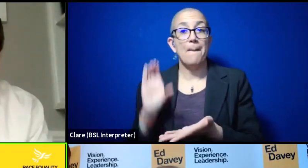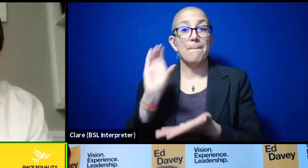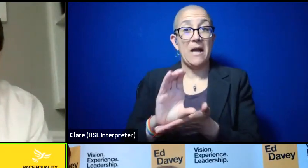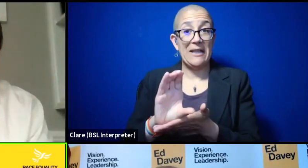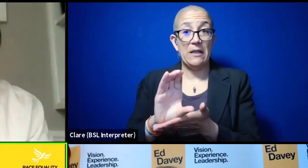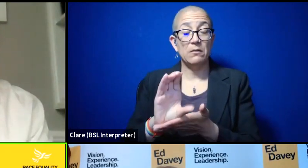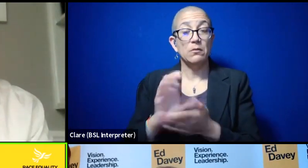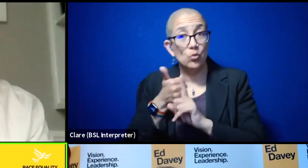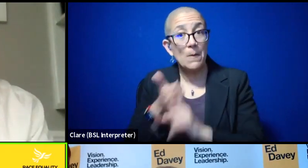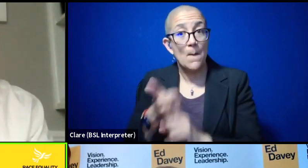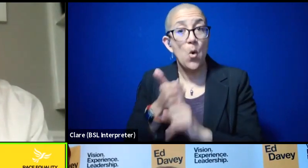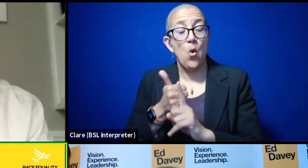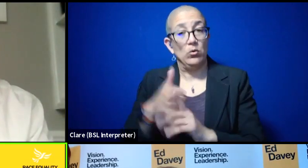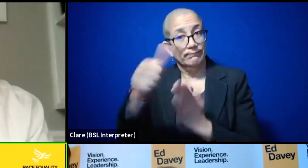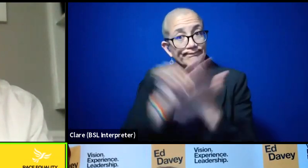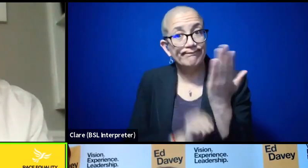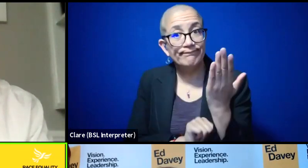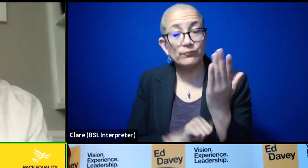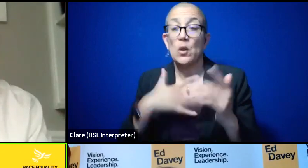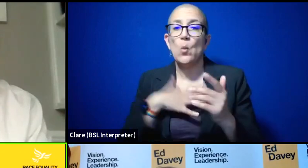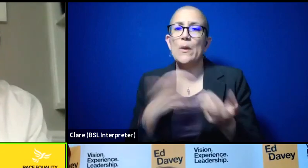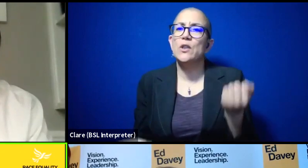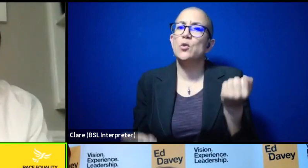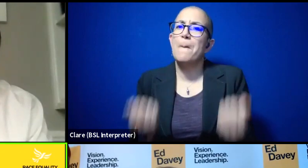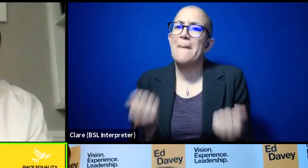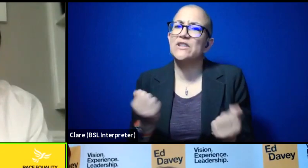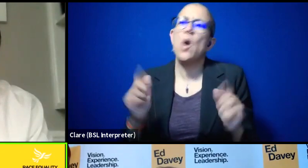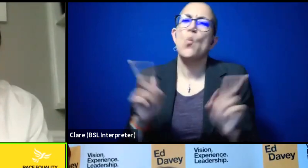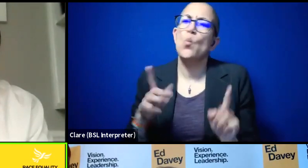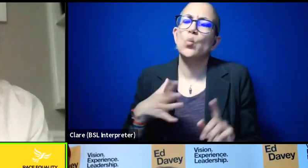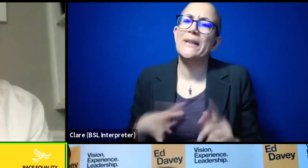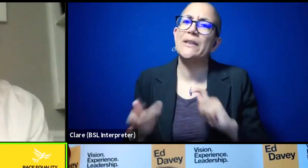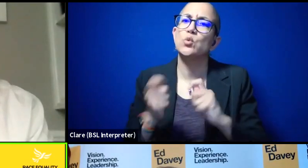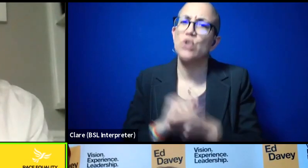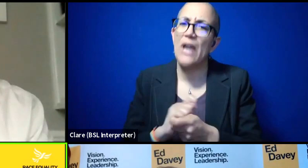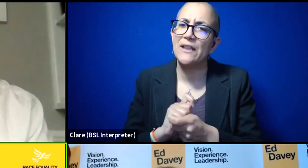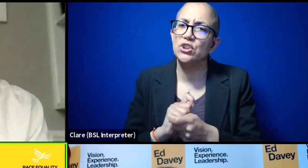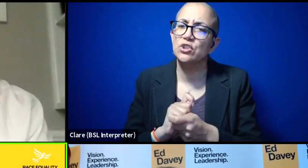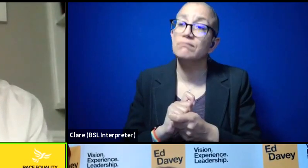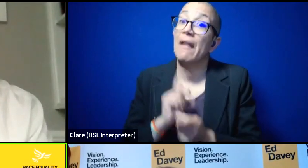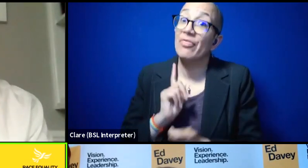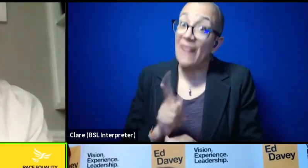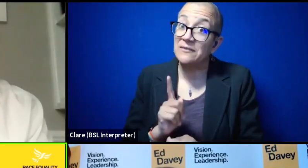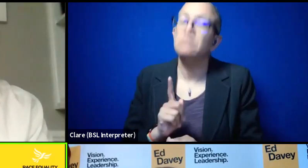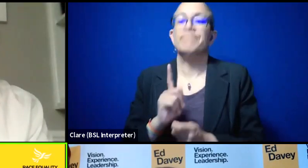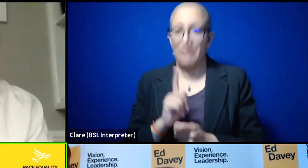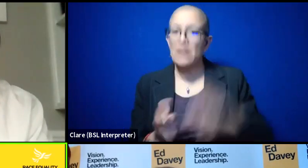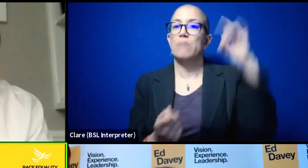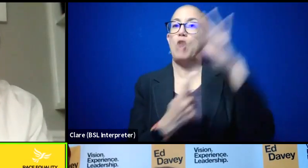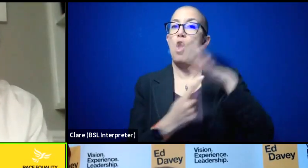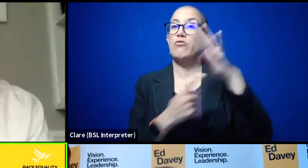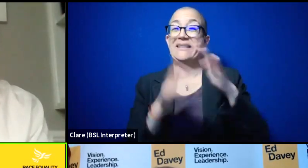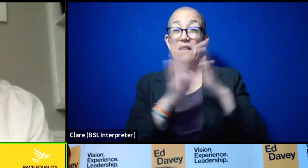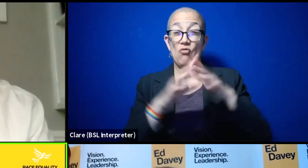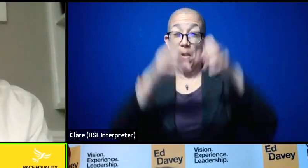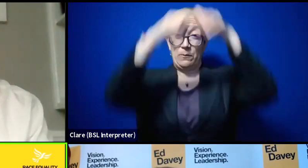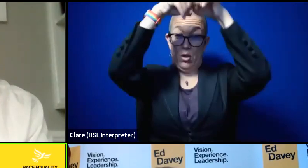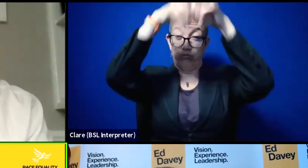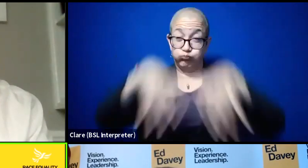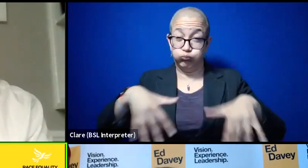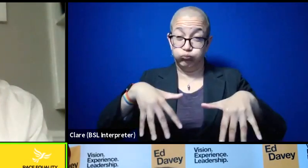Let's measure what it is that we want to change, and let's make it a priority from top to bottom in every single